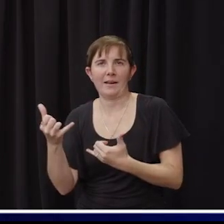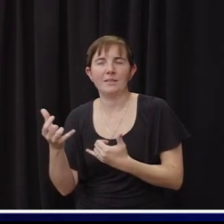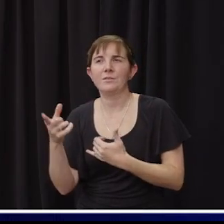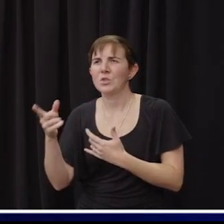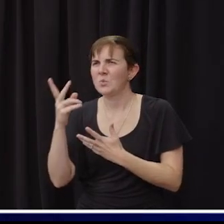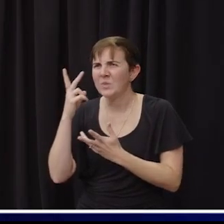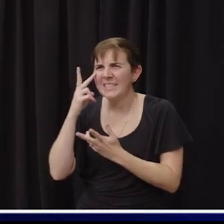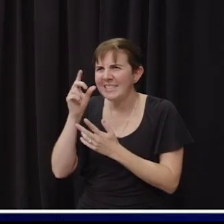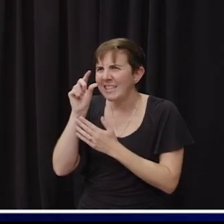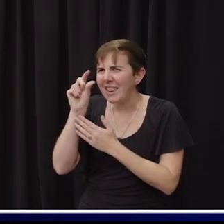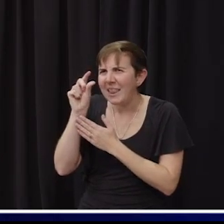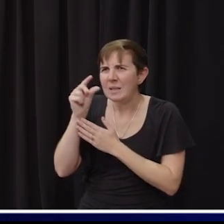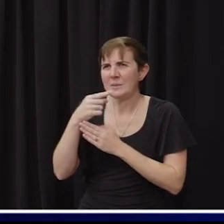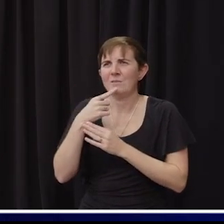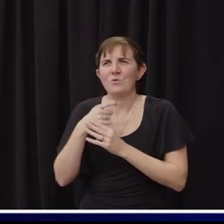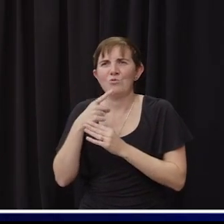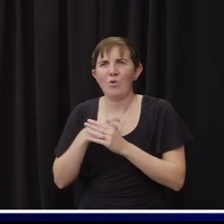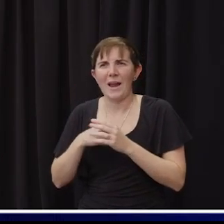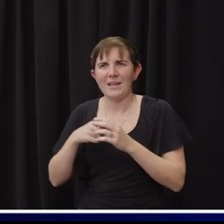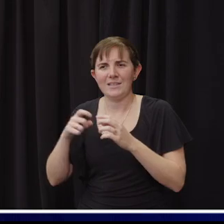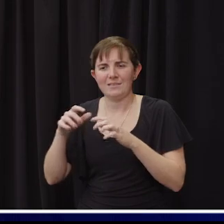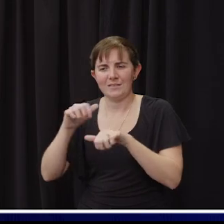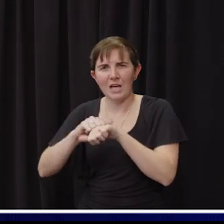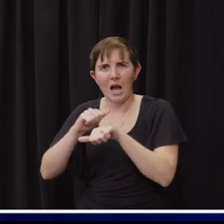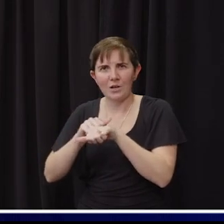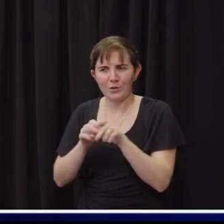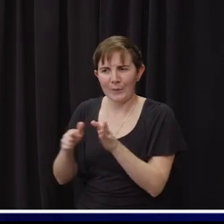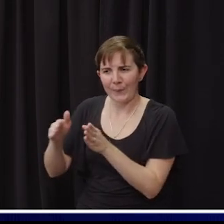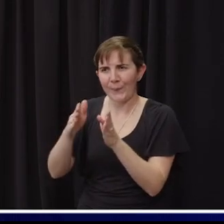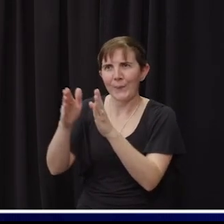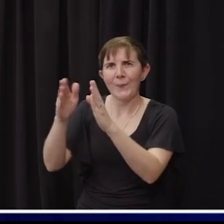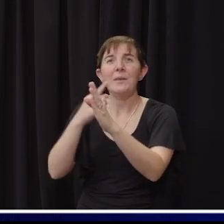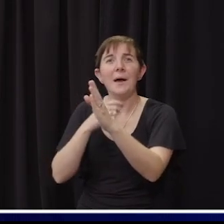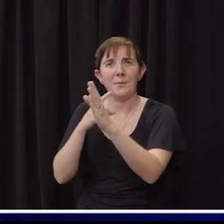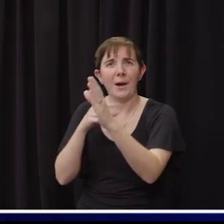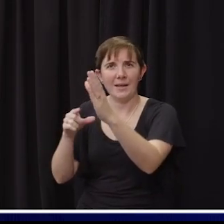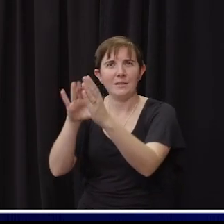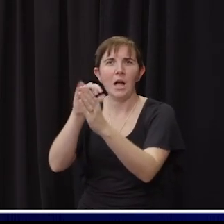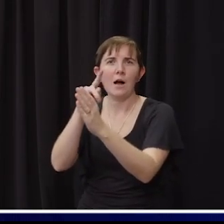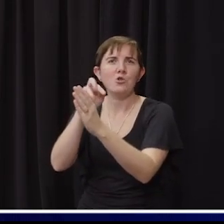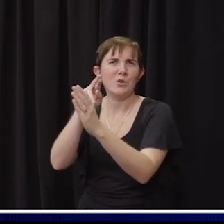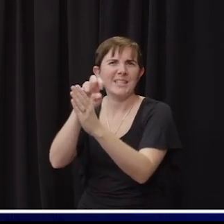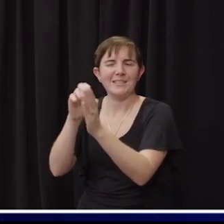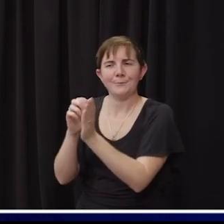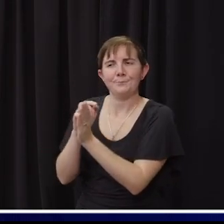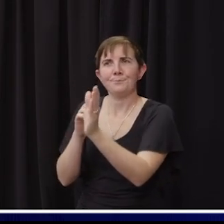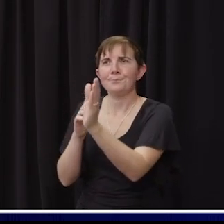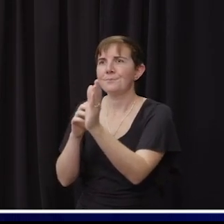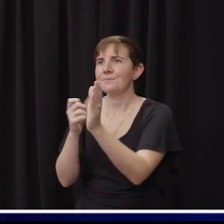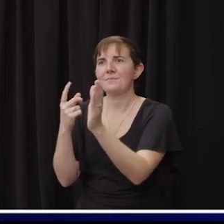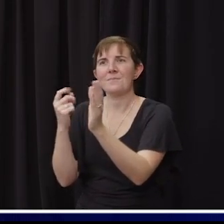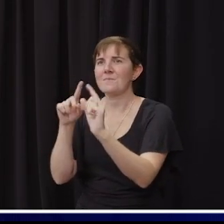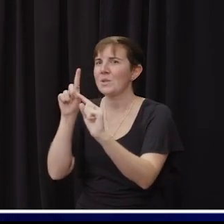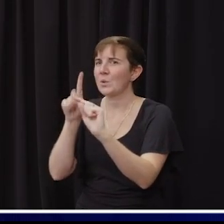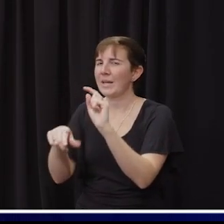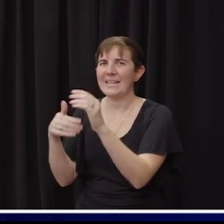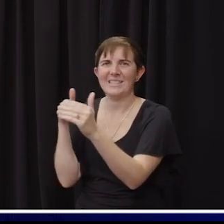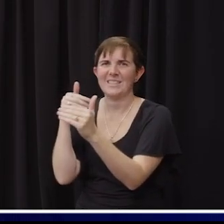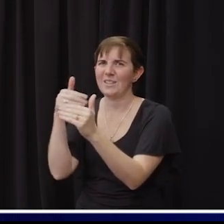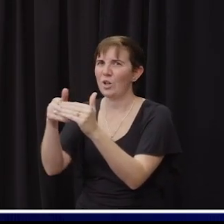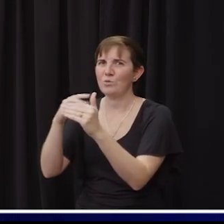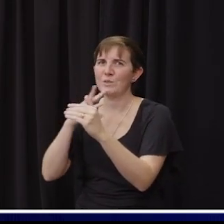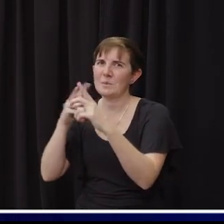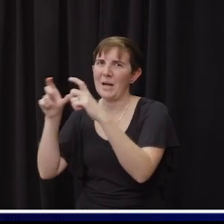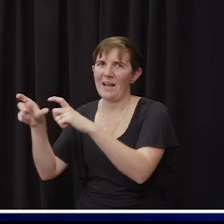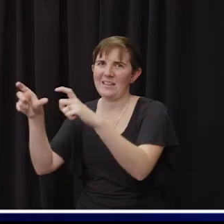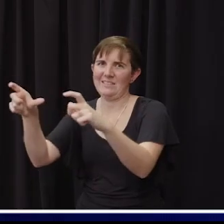barely see a red concrete path that scoots along the edge of the photo there. You cannot get close to the lily ponds. And